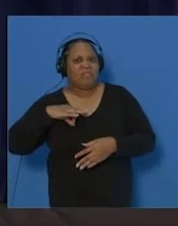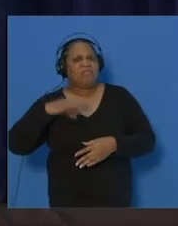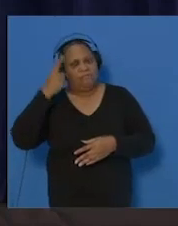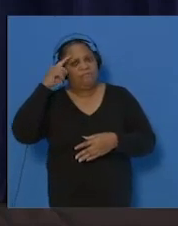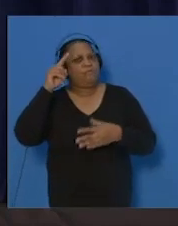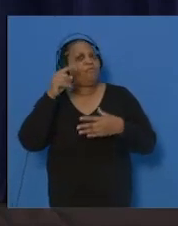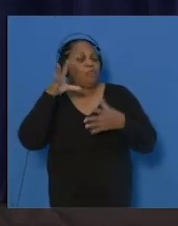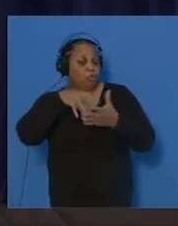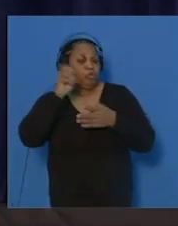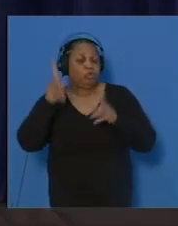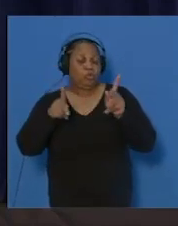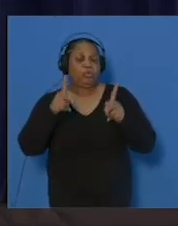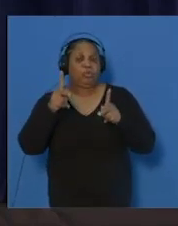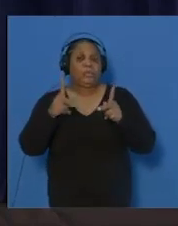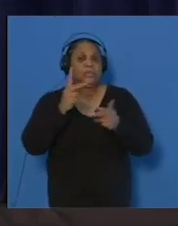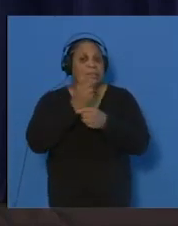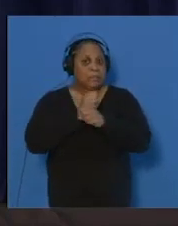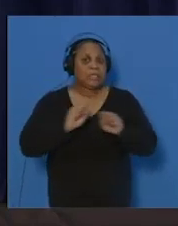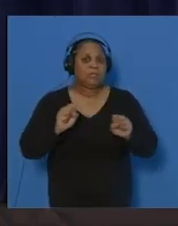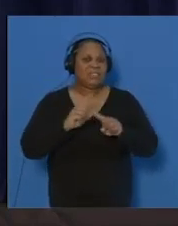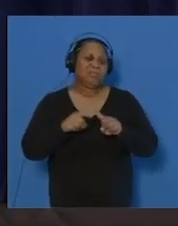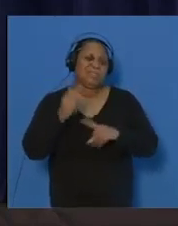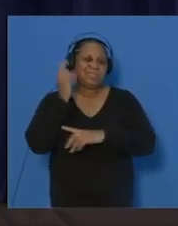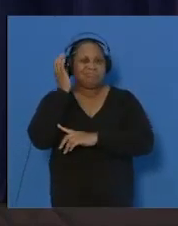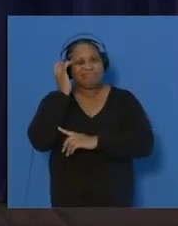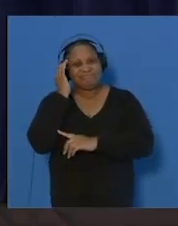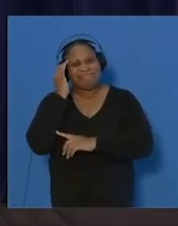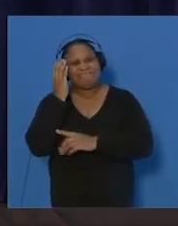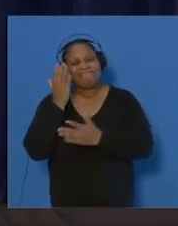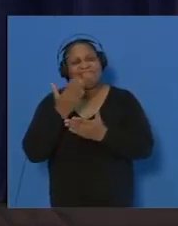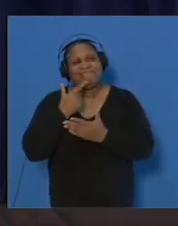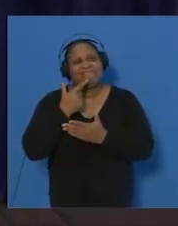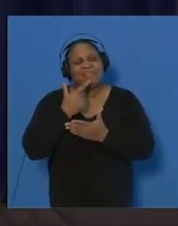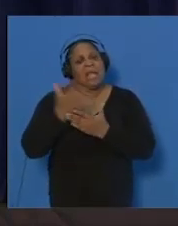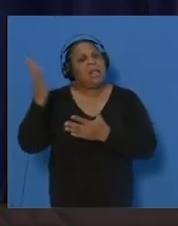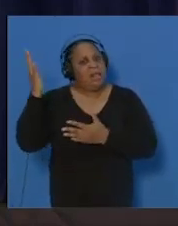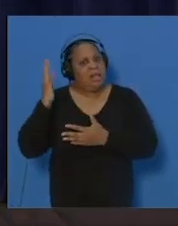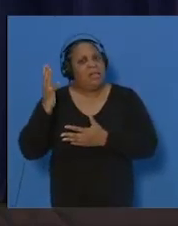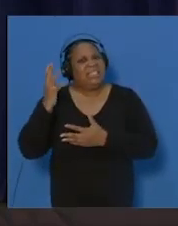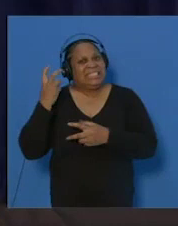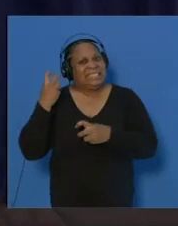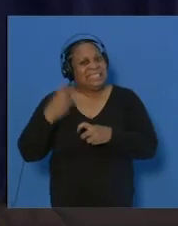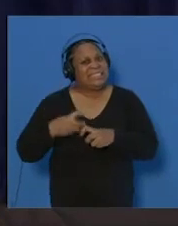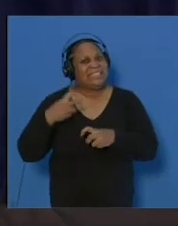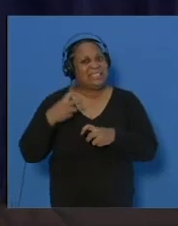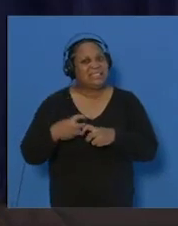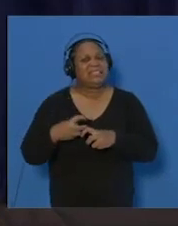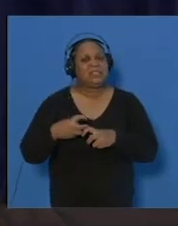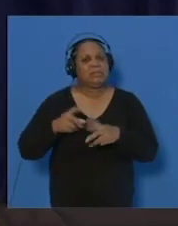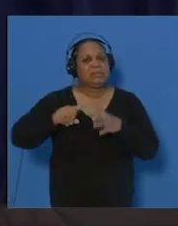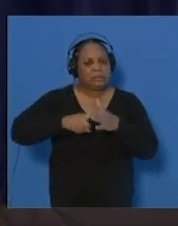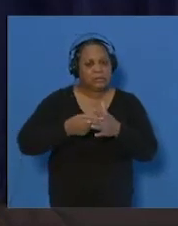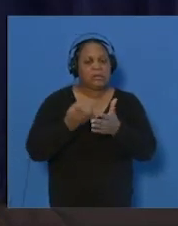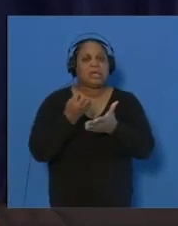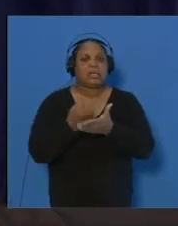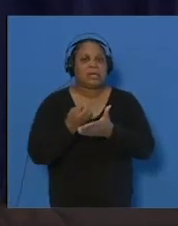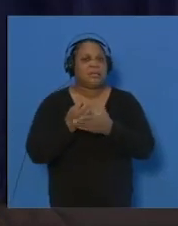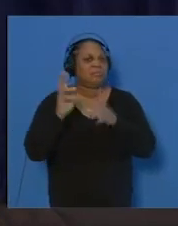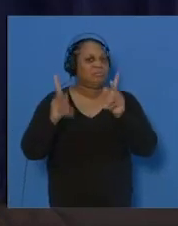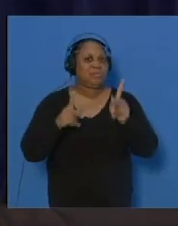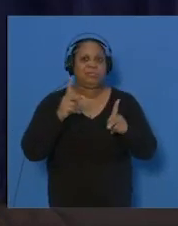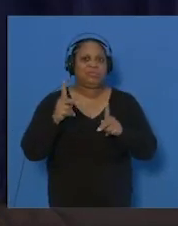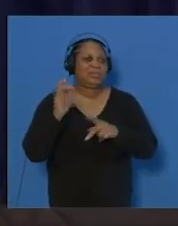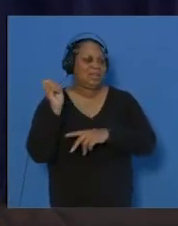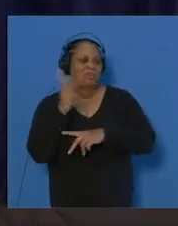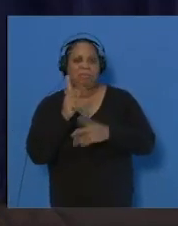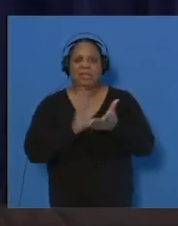student safety. But it is something that I've stated, that it is very difficult to get your economy moving again if persons are not going